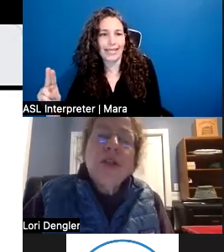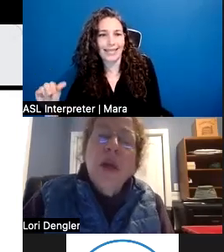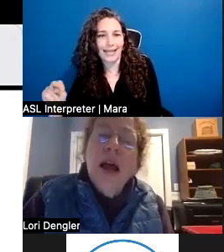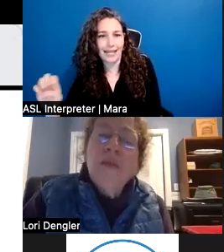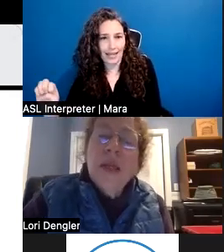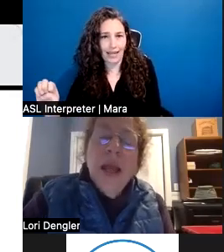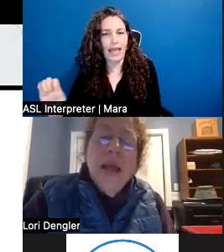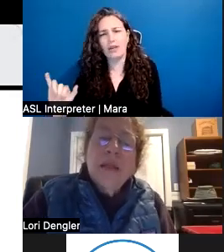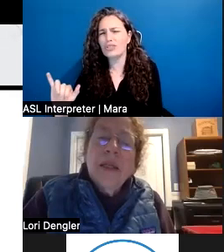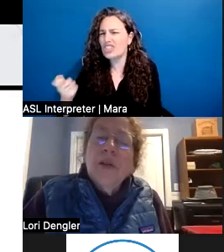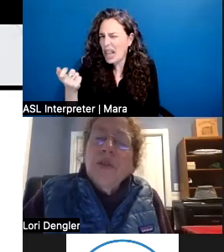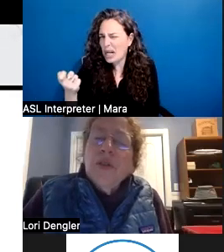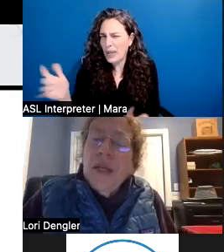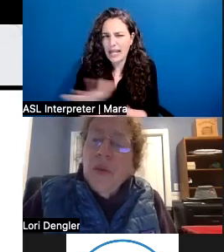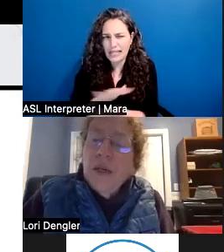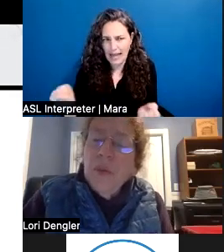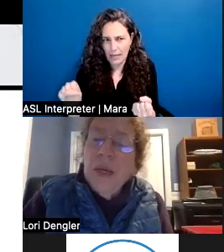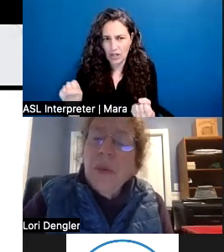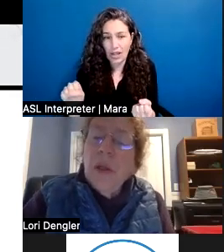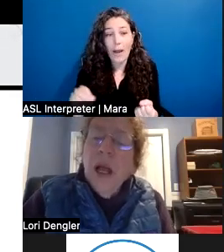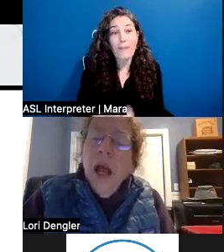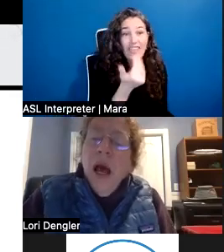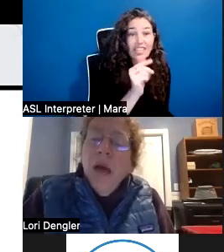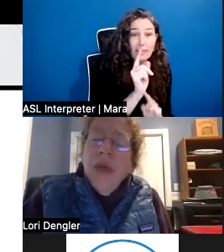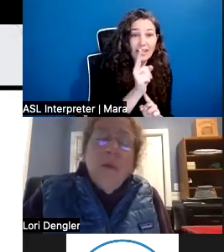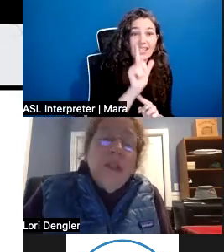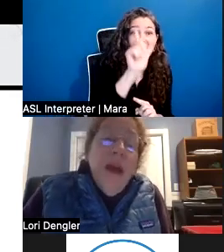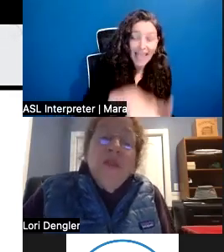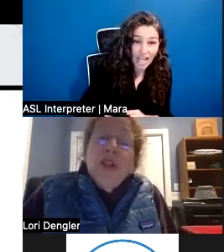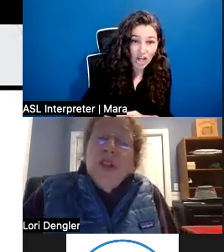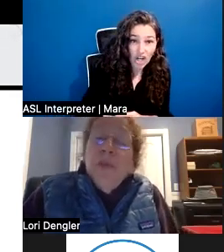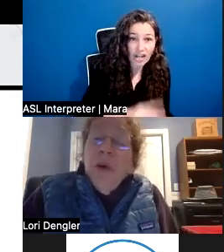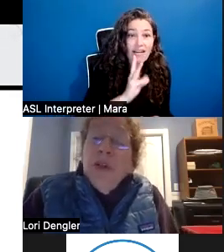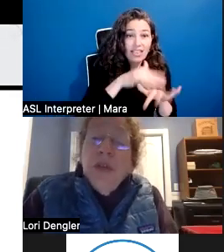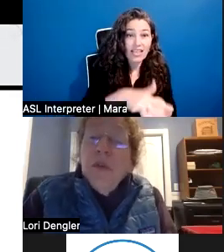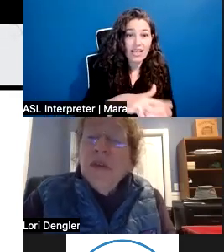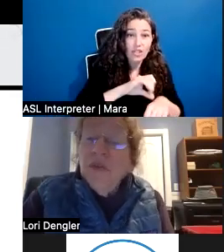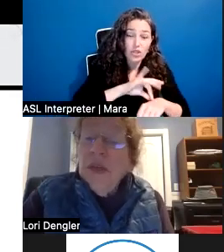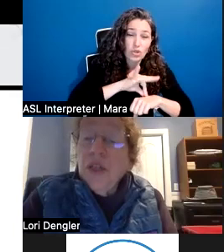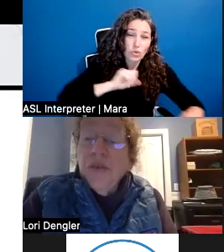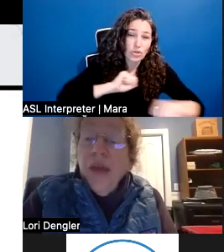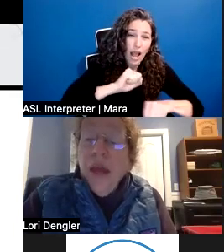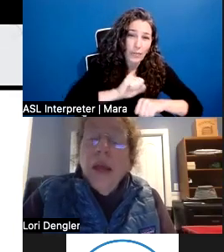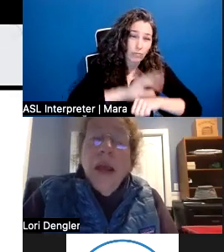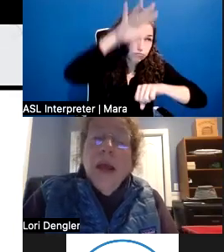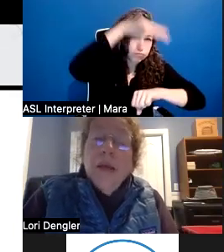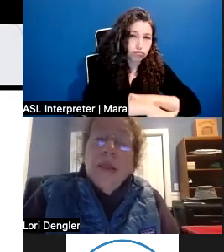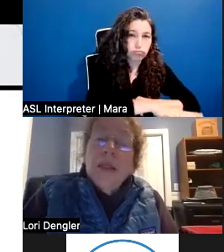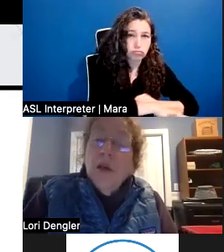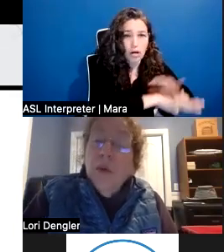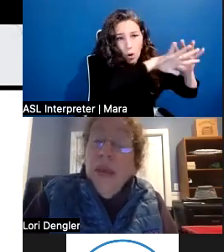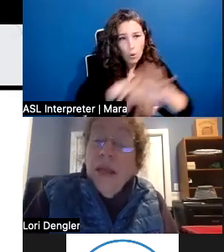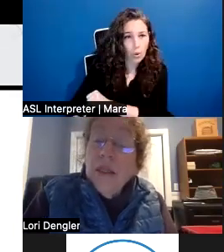surges arrived and killed over 2,300 people. That was my first post-tsunami field survey, and